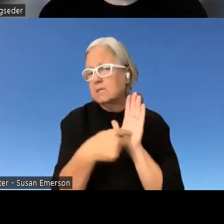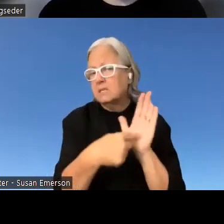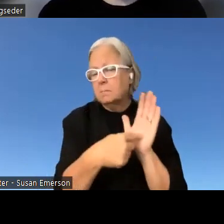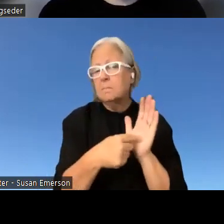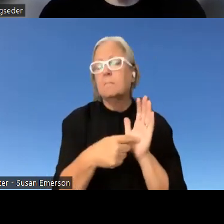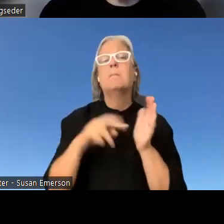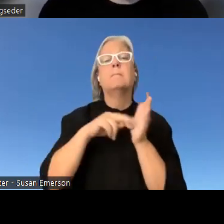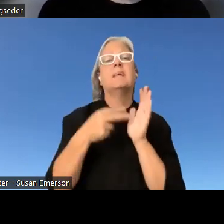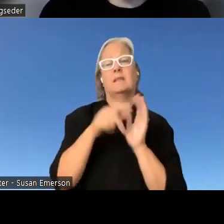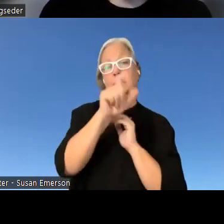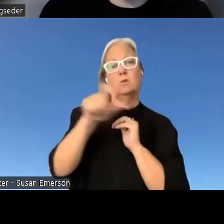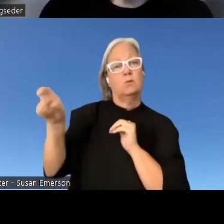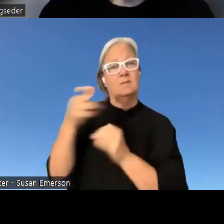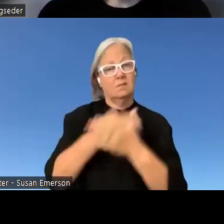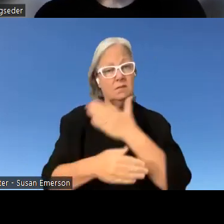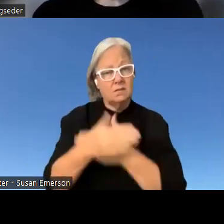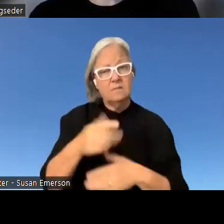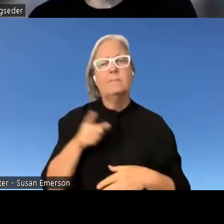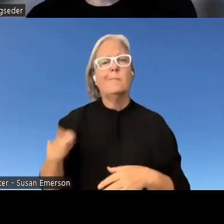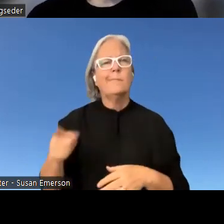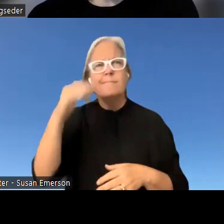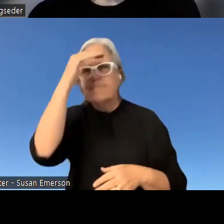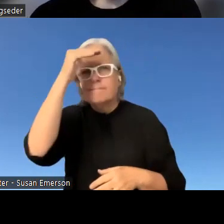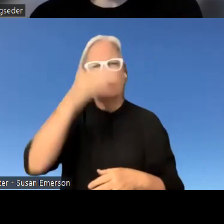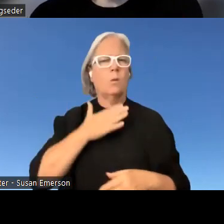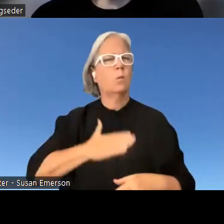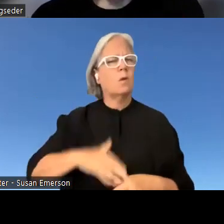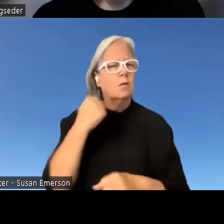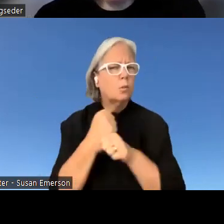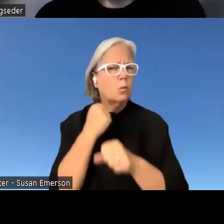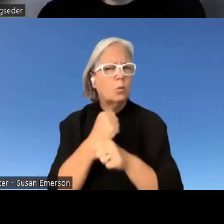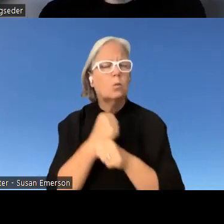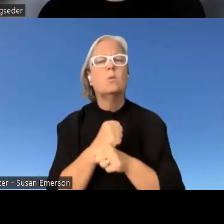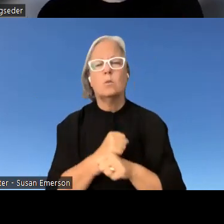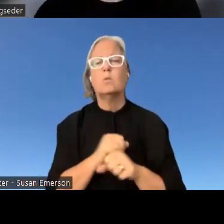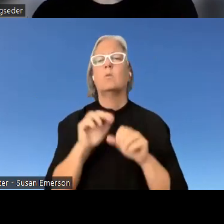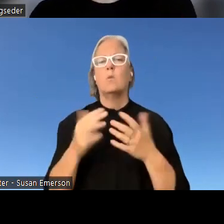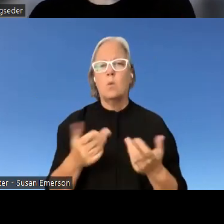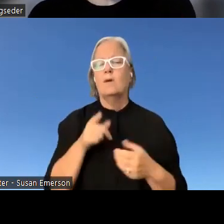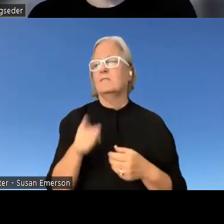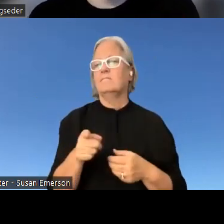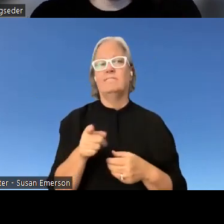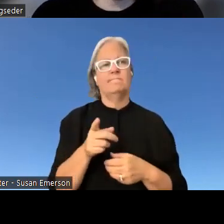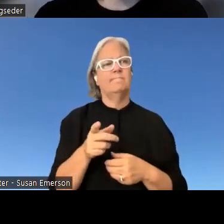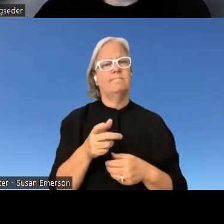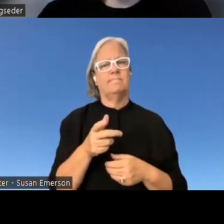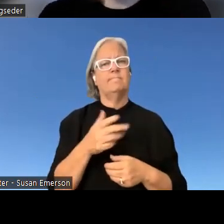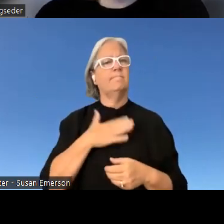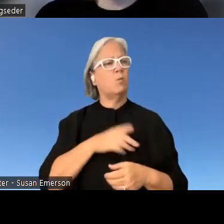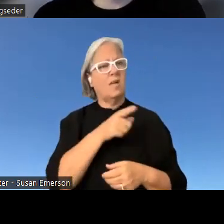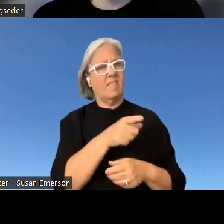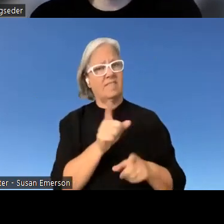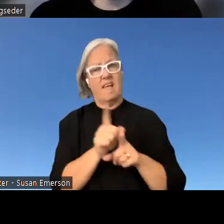with disabilities who are looking for a job, but also for employees with disabilities who already are employed,